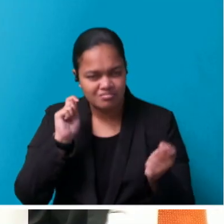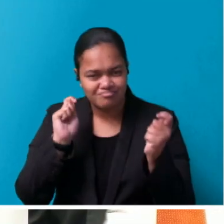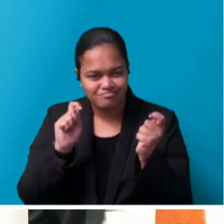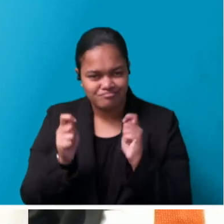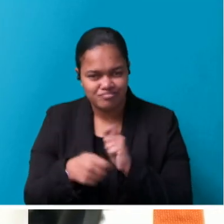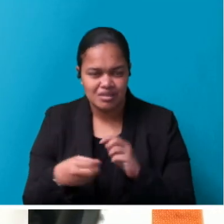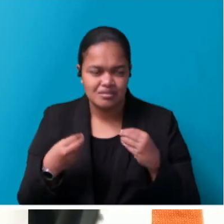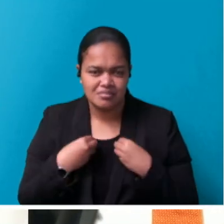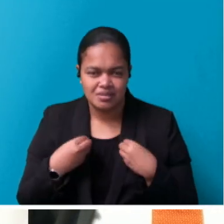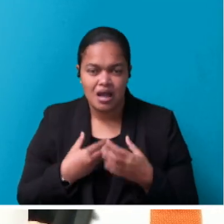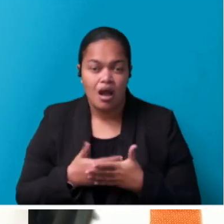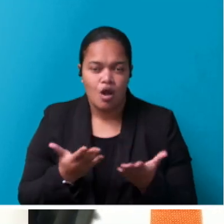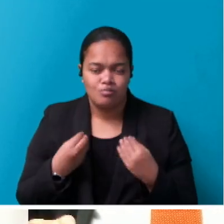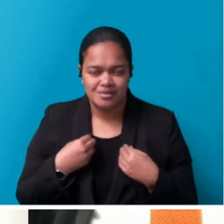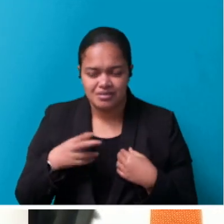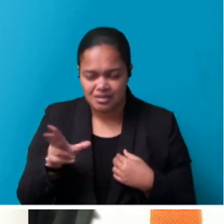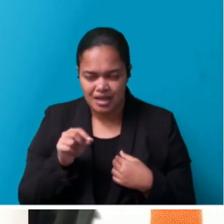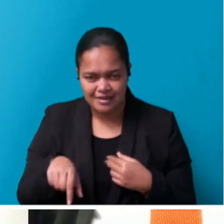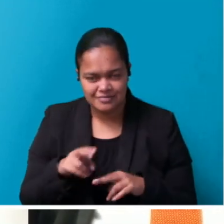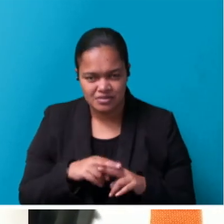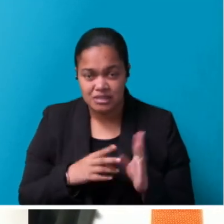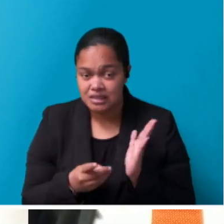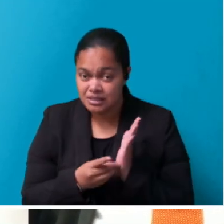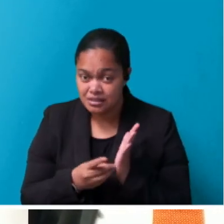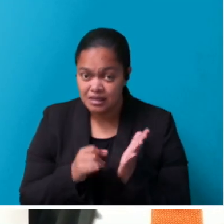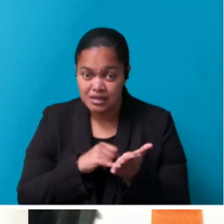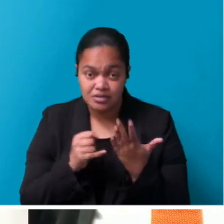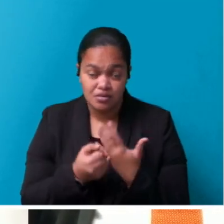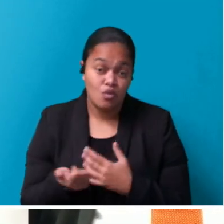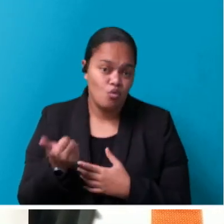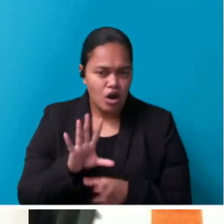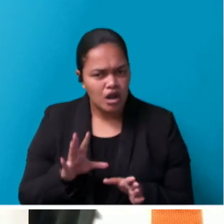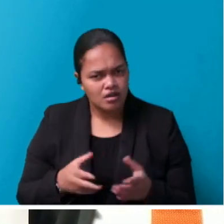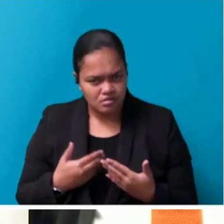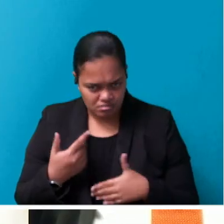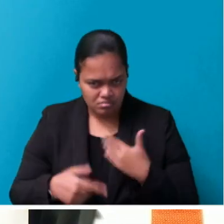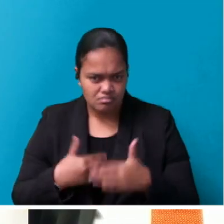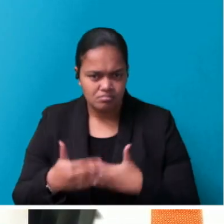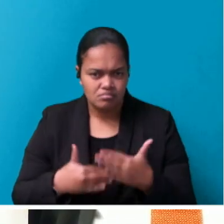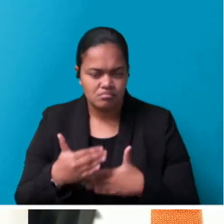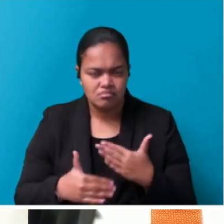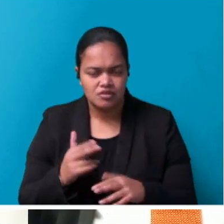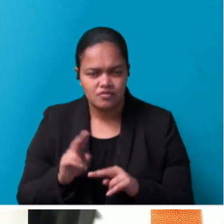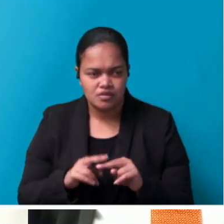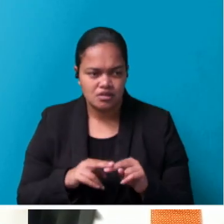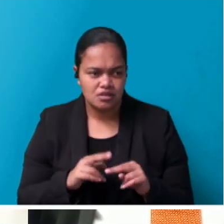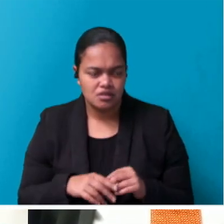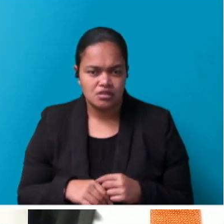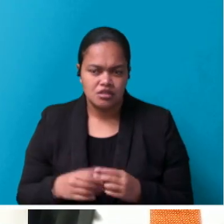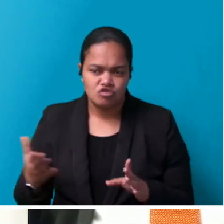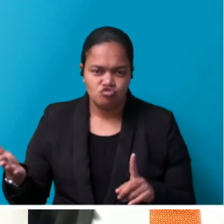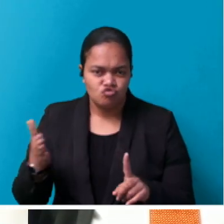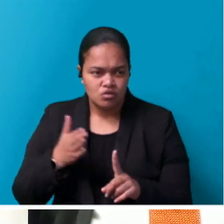is done in Fiji. Key digital initiatives already underway include Business Now Fiji, which has streamlined